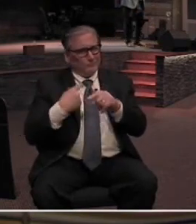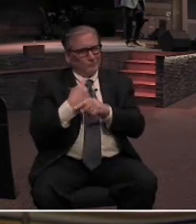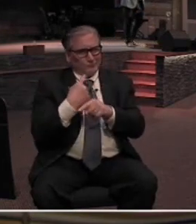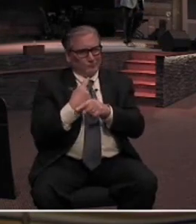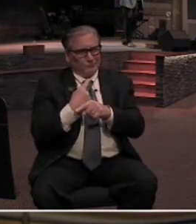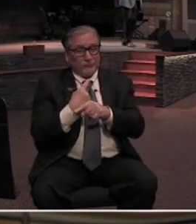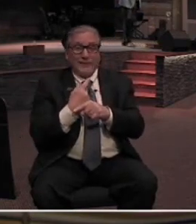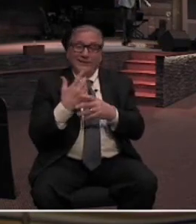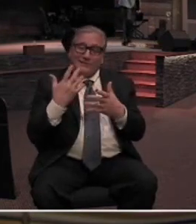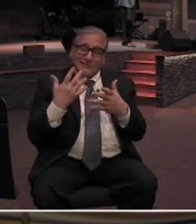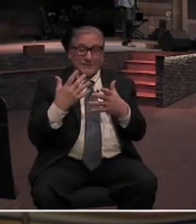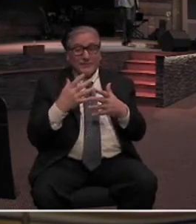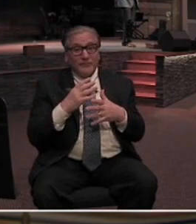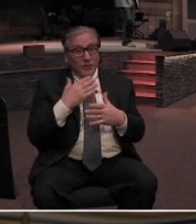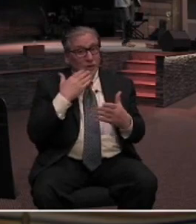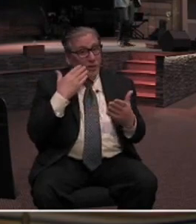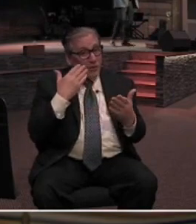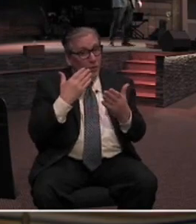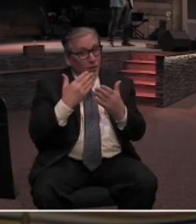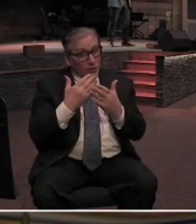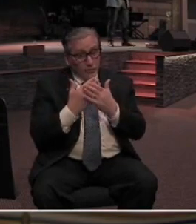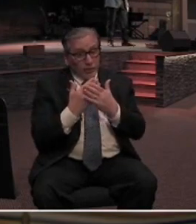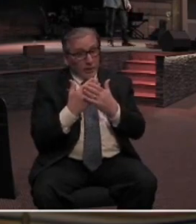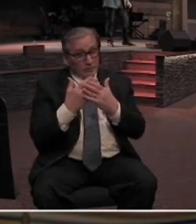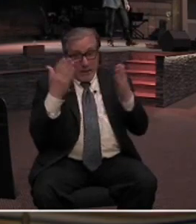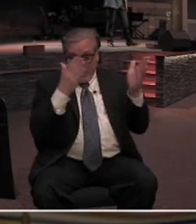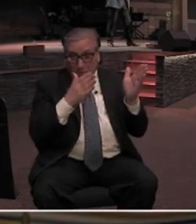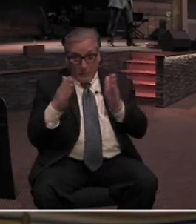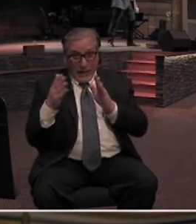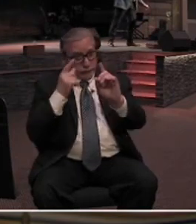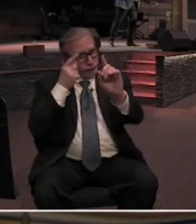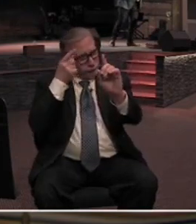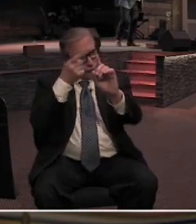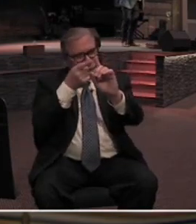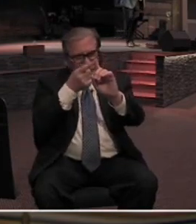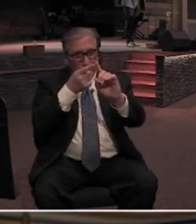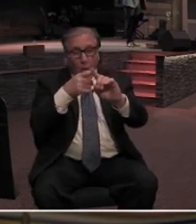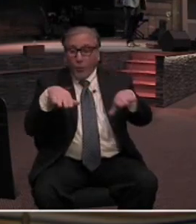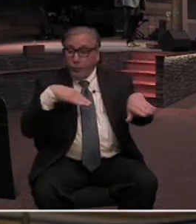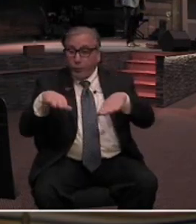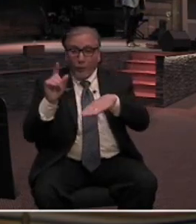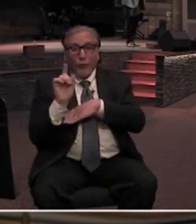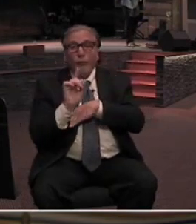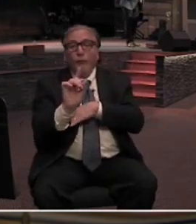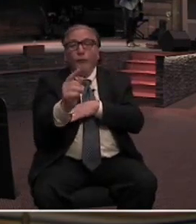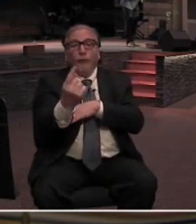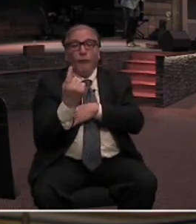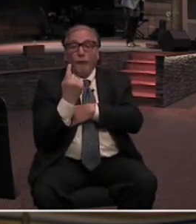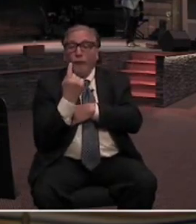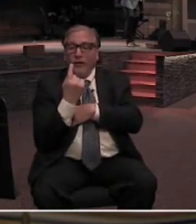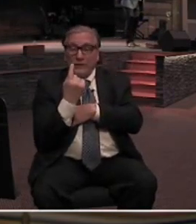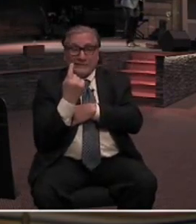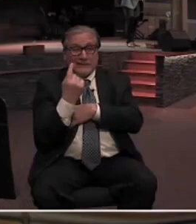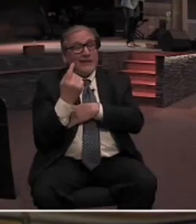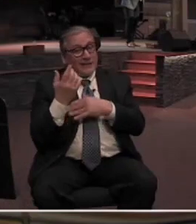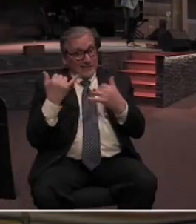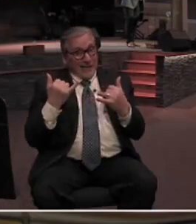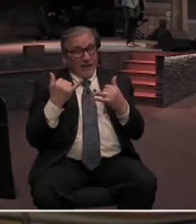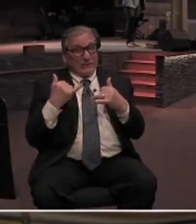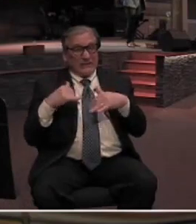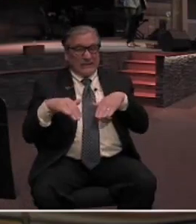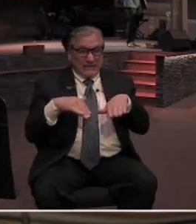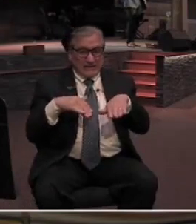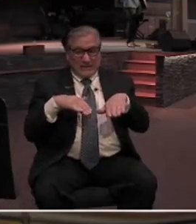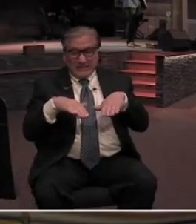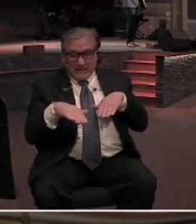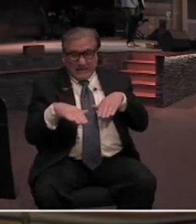good intentions of walking down the hall and has quickly turned to a baby step towards the door,